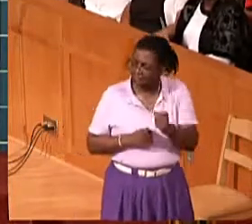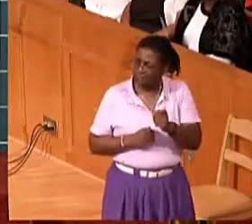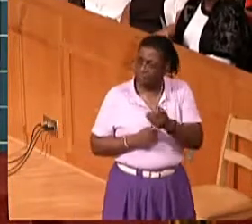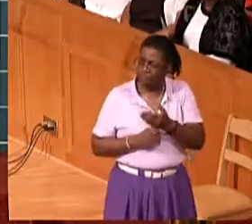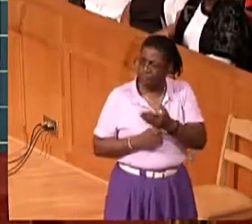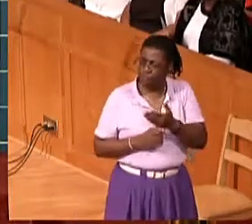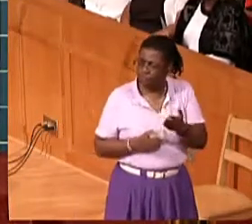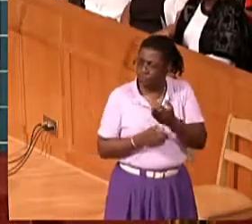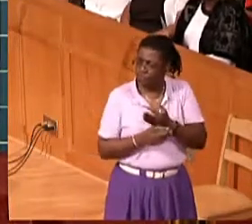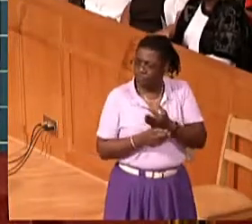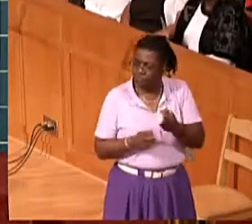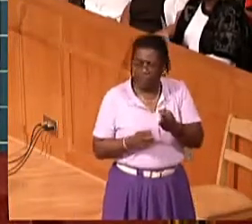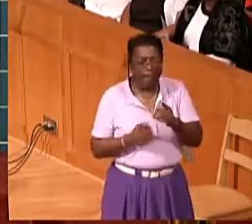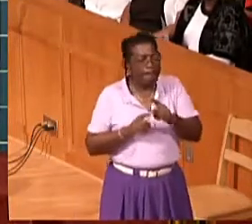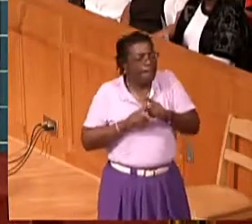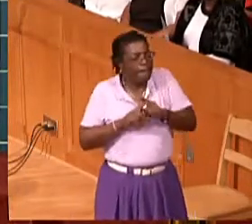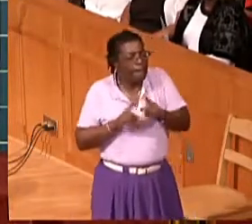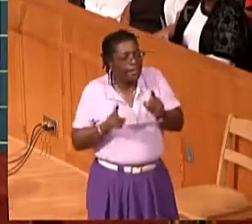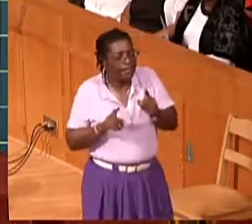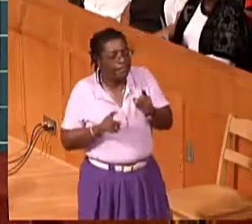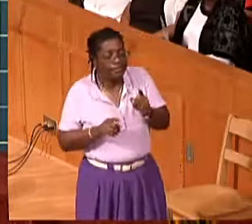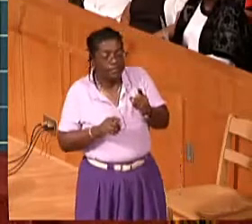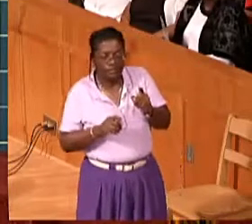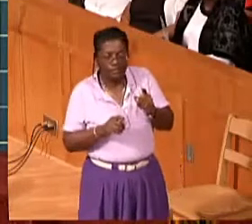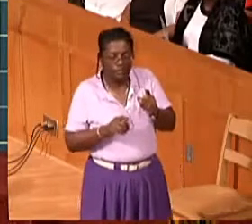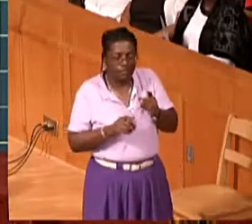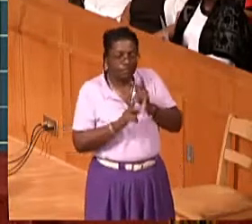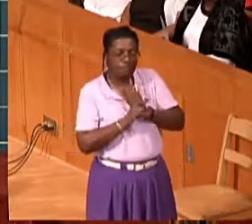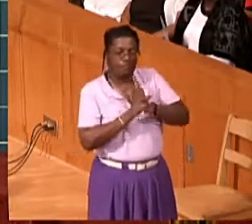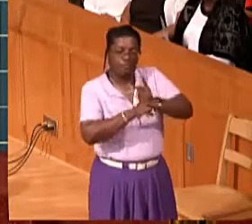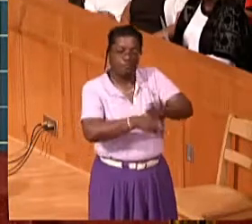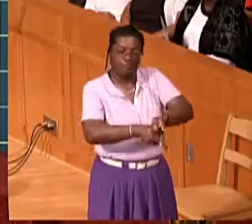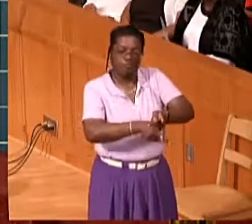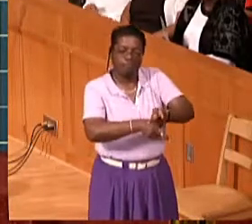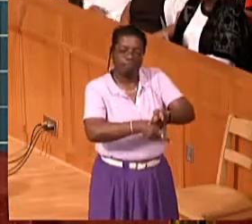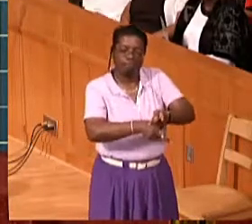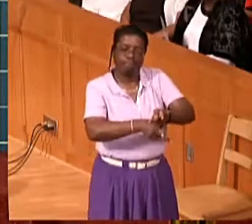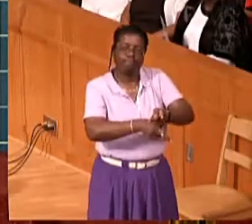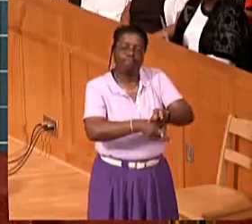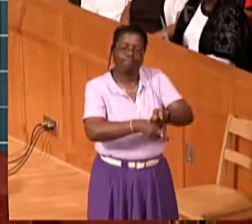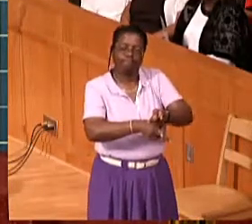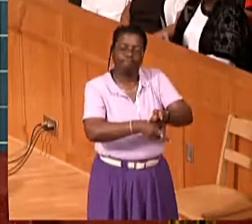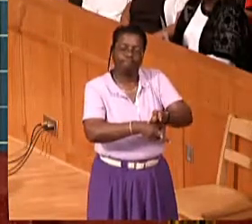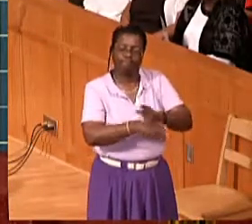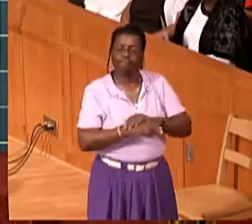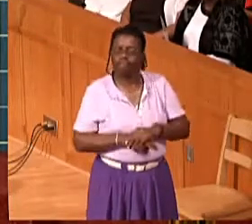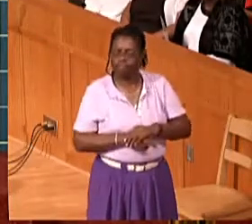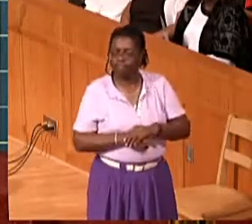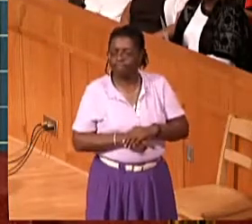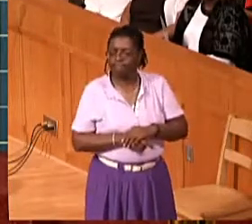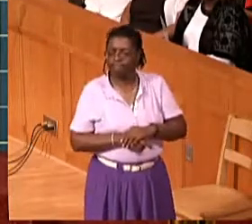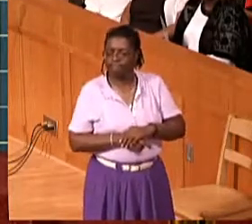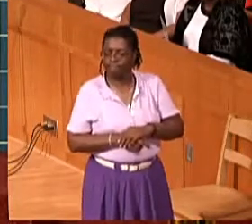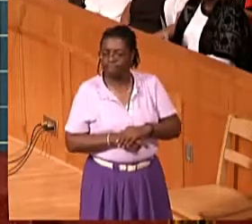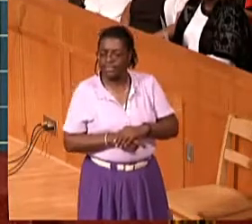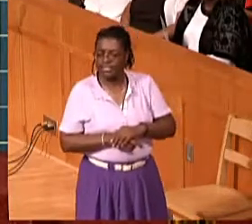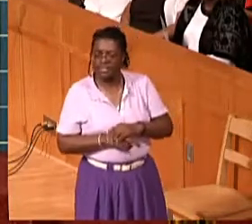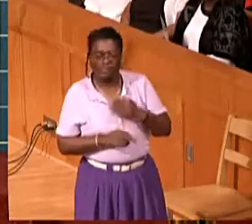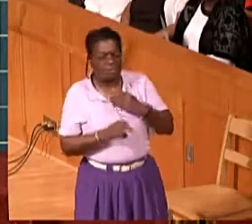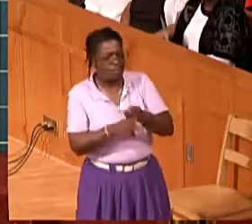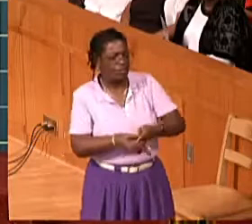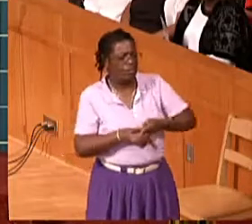He just loaned it to you. And that's why you got to be careful how you use stuff that belongs to somebody